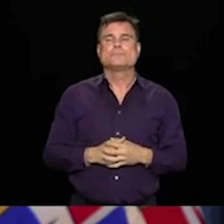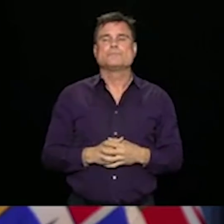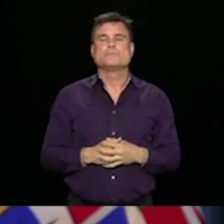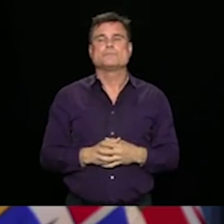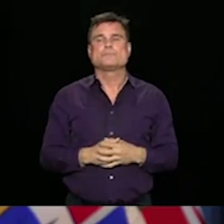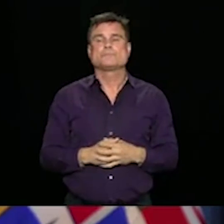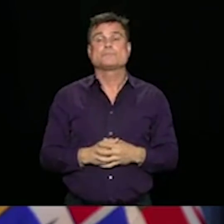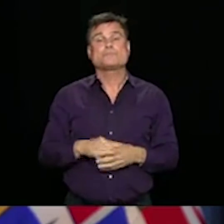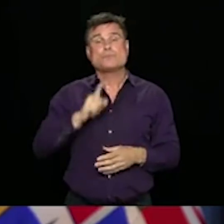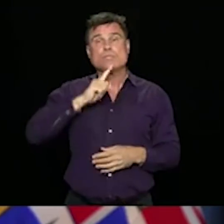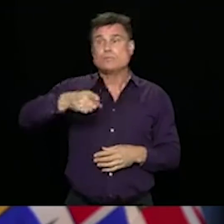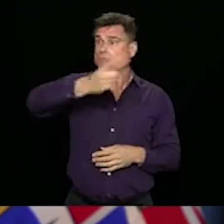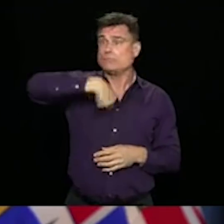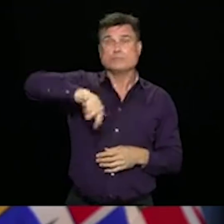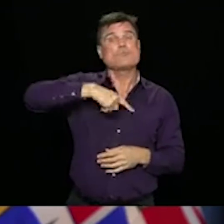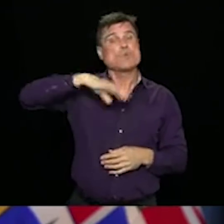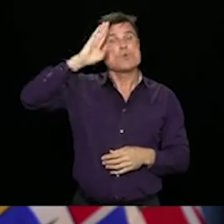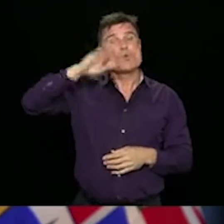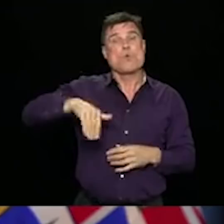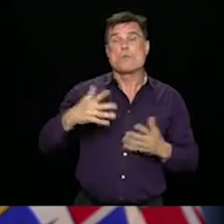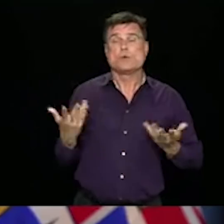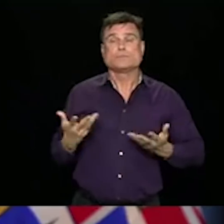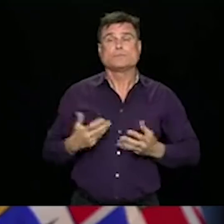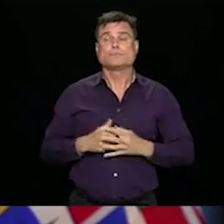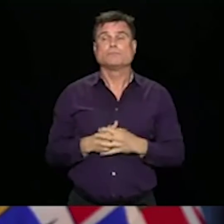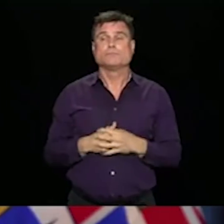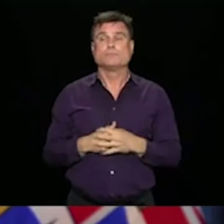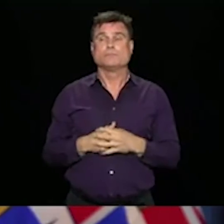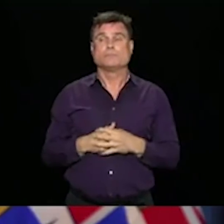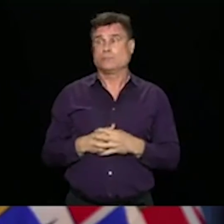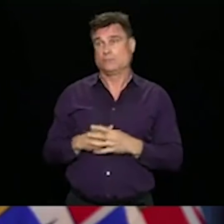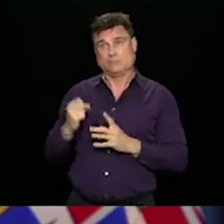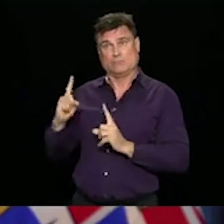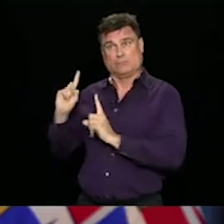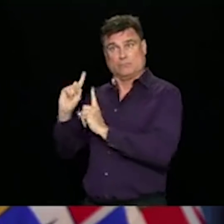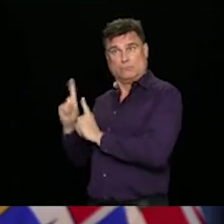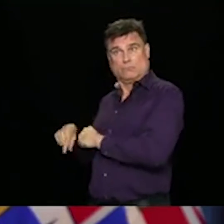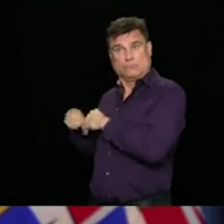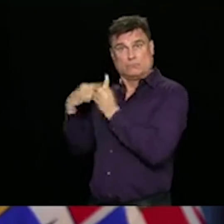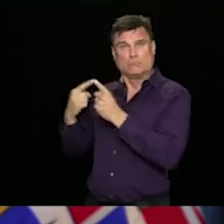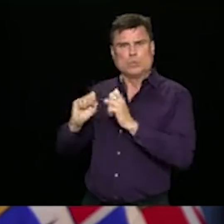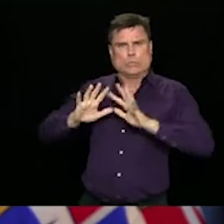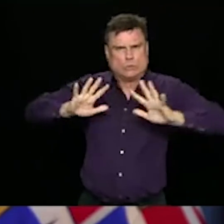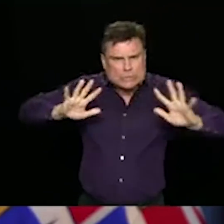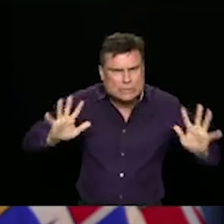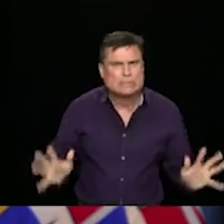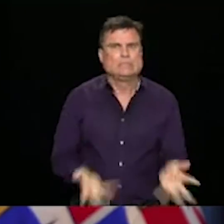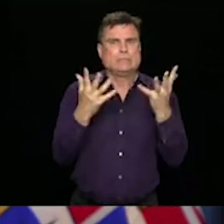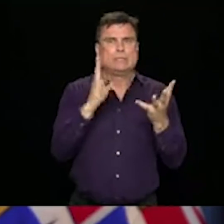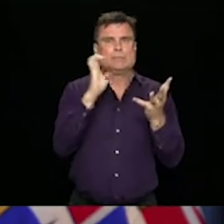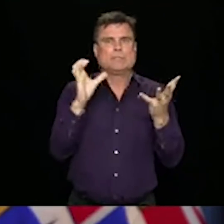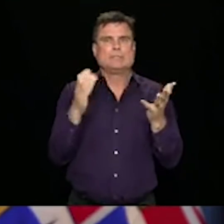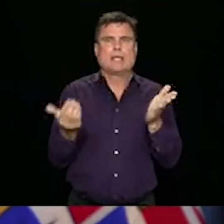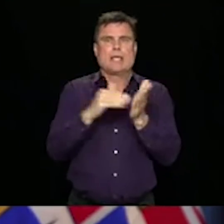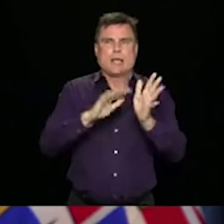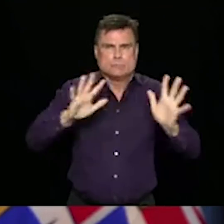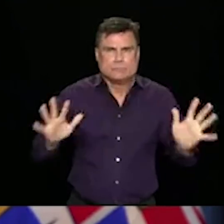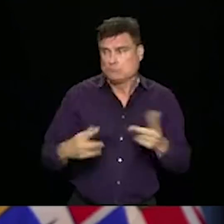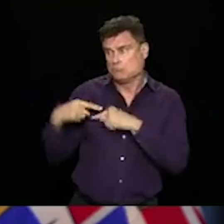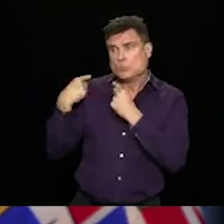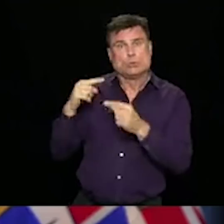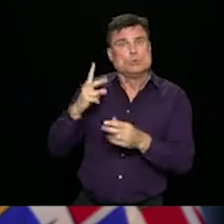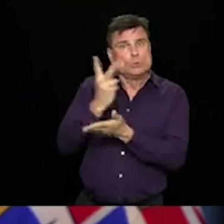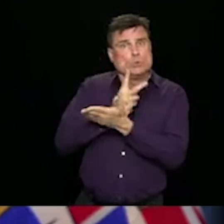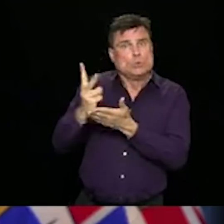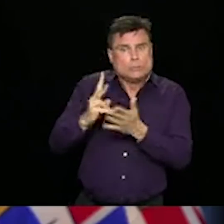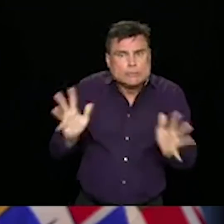end of our first incubation period, and we've been slowly and cautiously proceeding with our restart. We have been